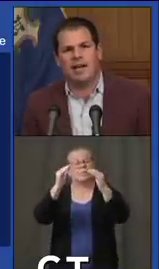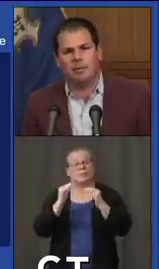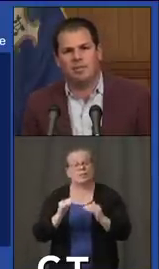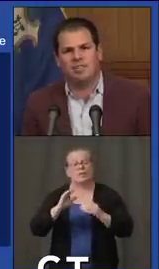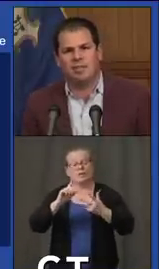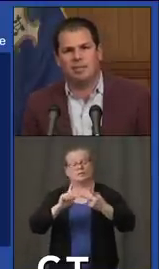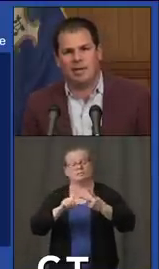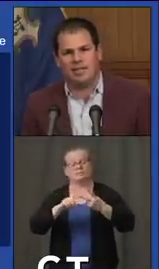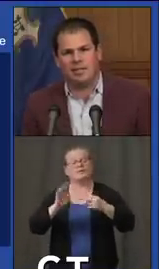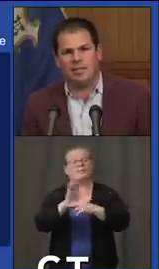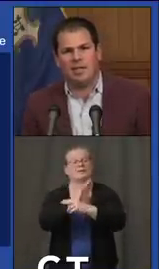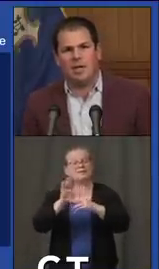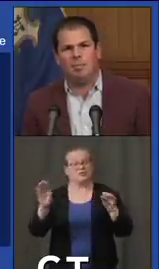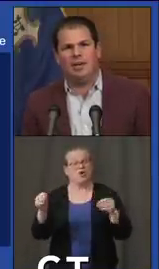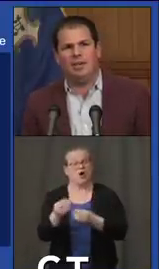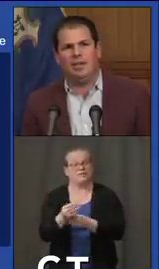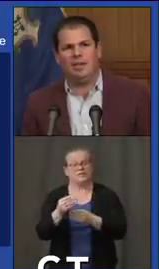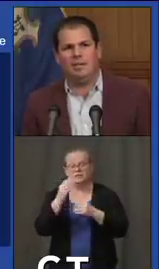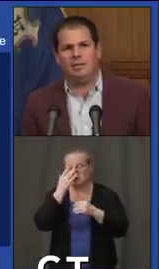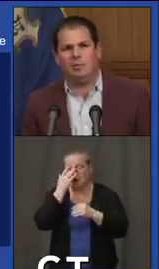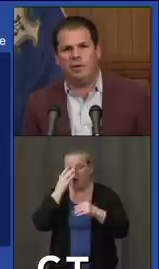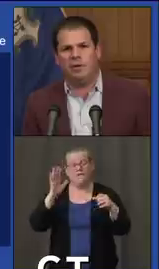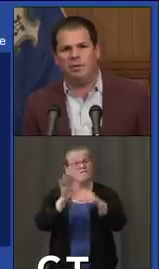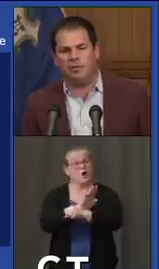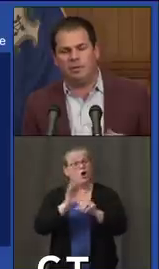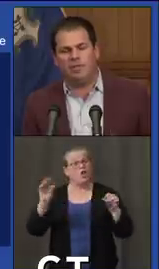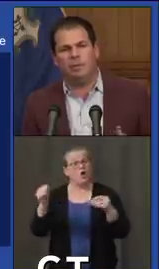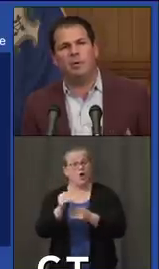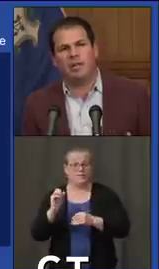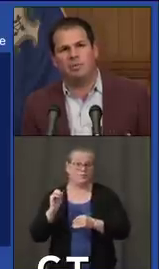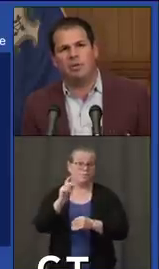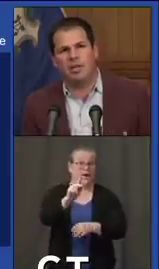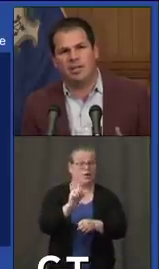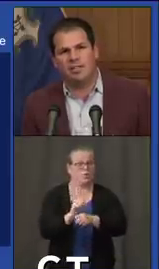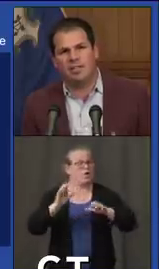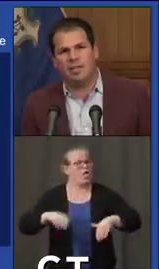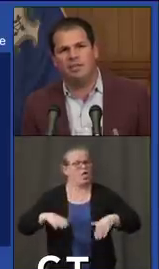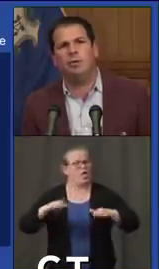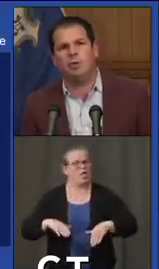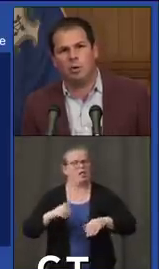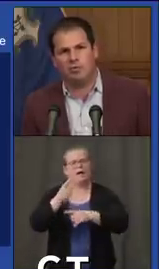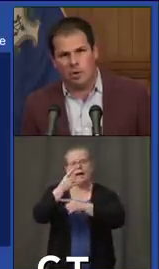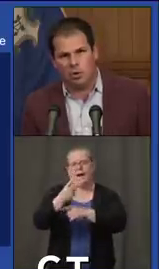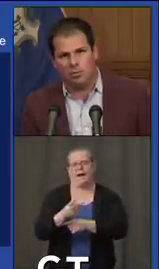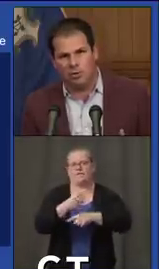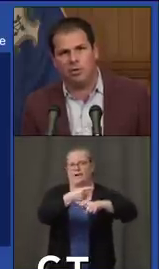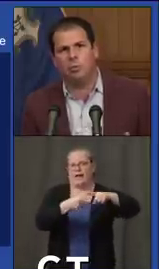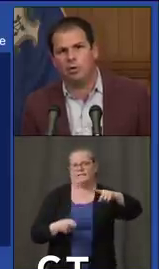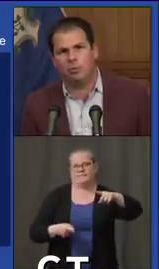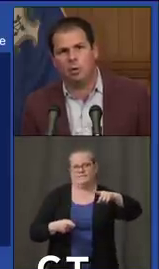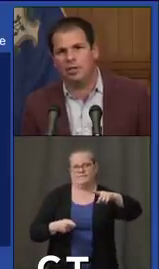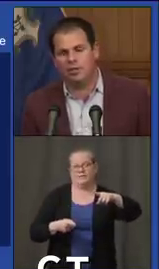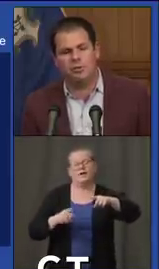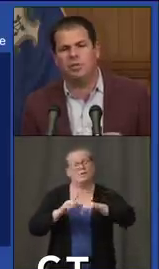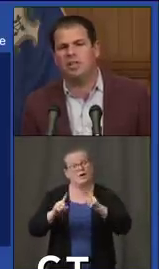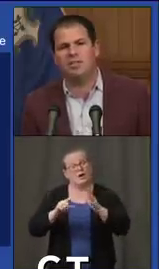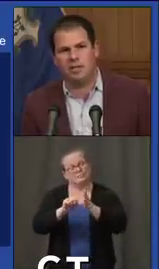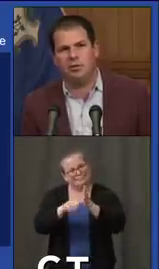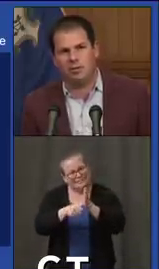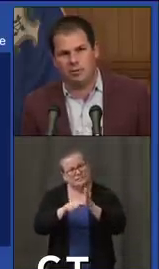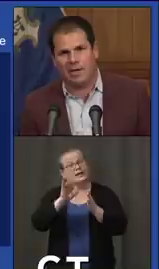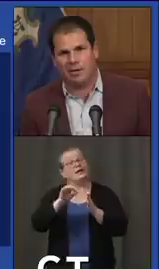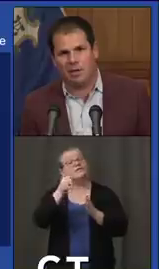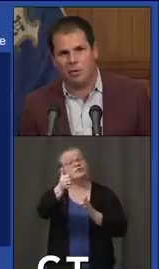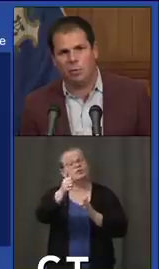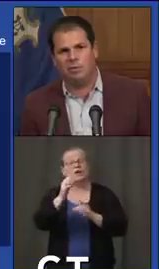50% occupancy capacity. But the real thing we want to communicate is if you can work from home or you can work remotely, you should continue